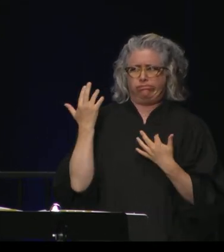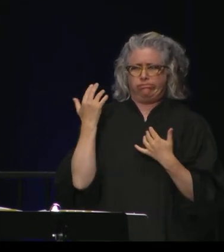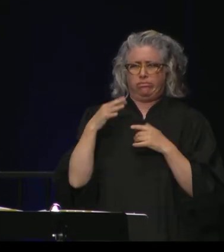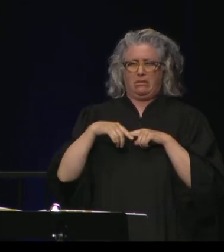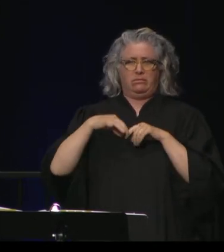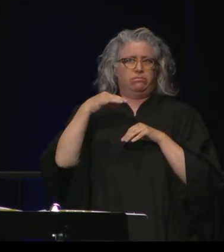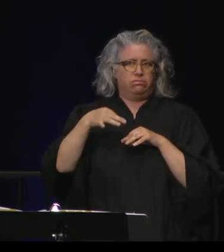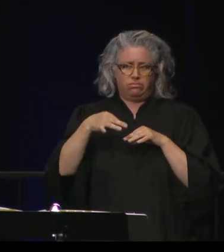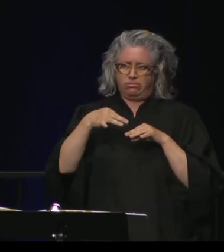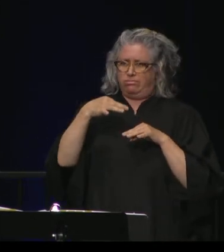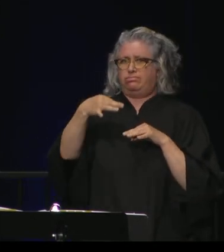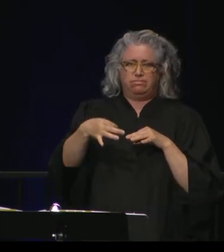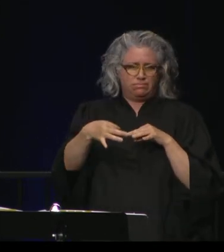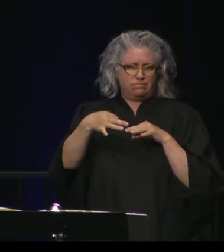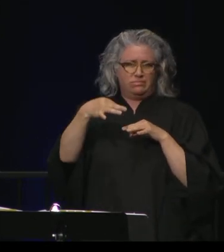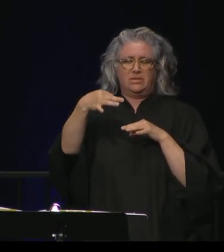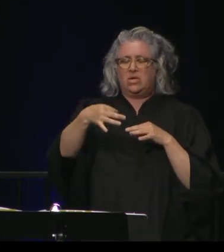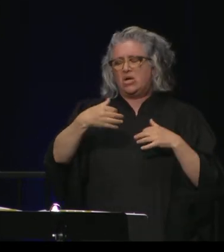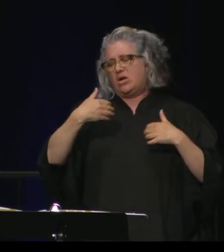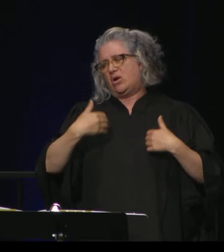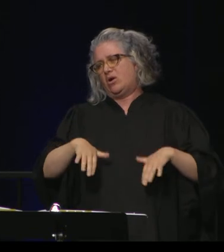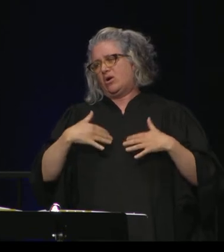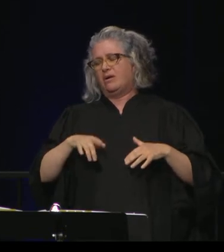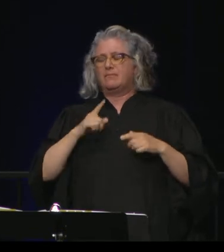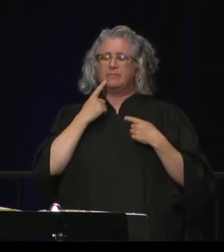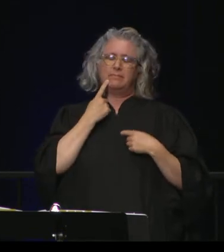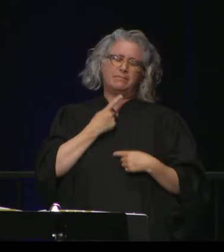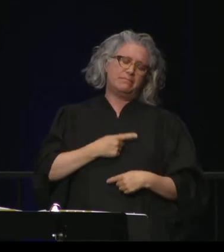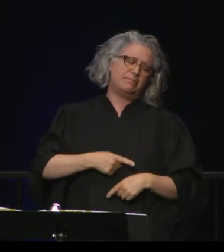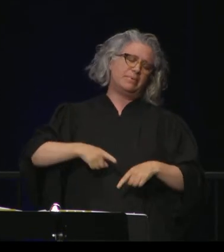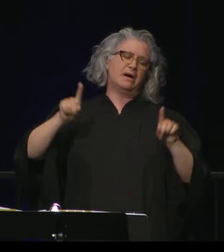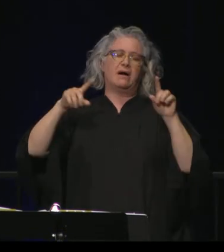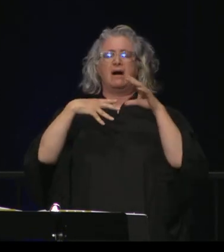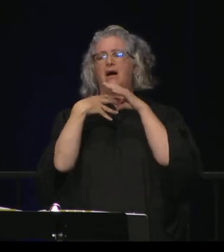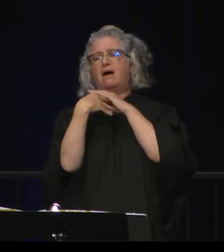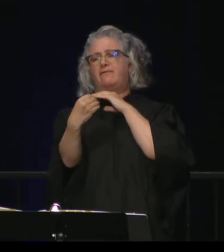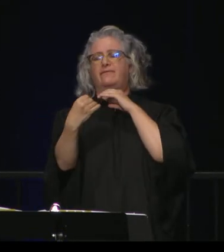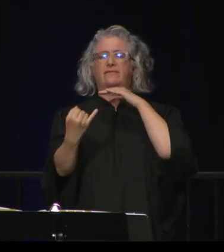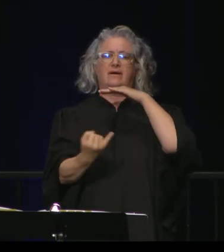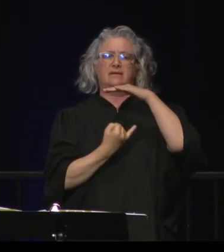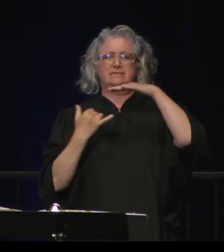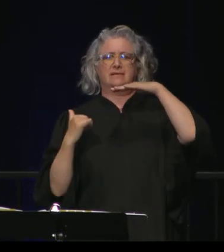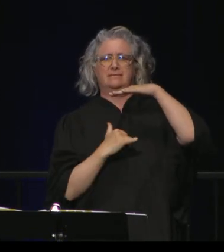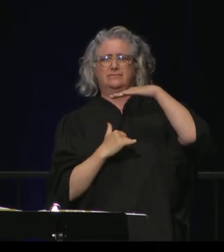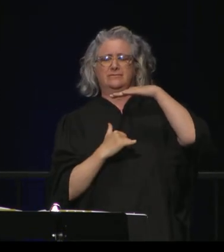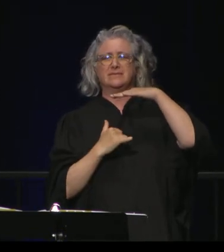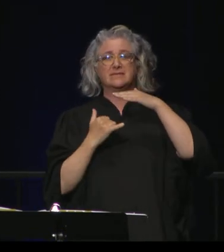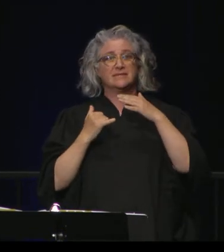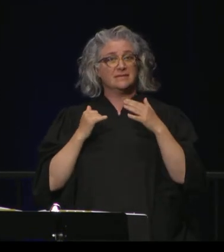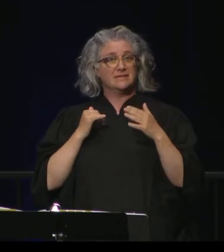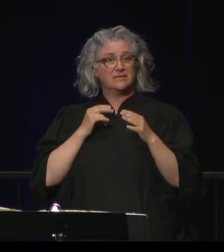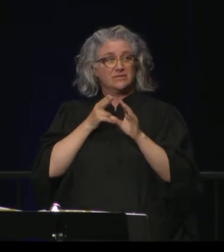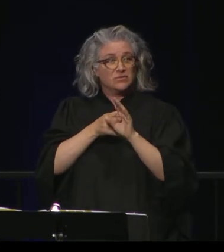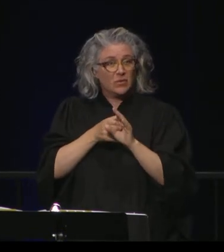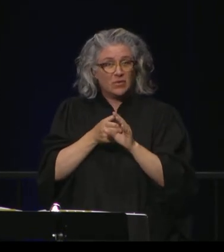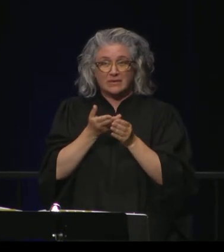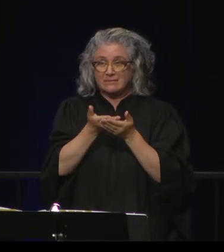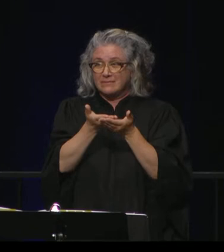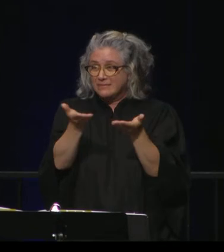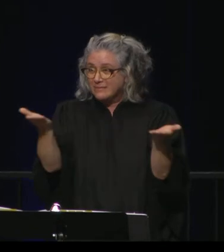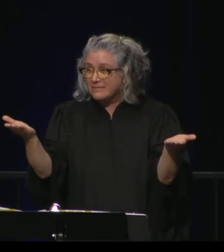What a great pleasure it is to emerge from isolation and to join you and your families and